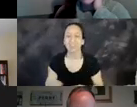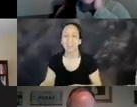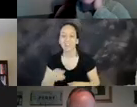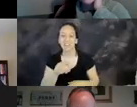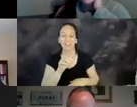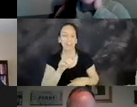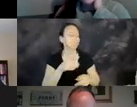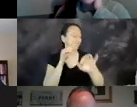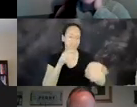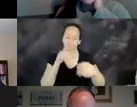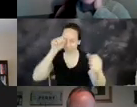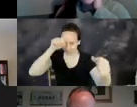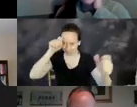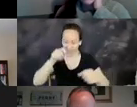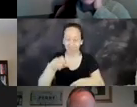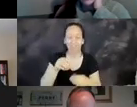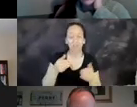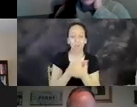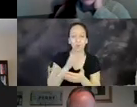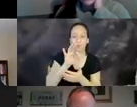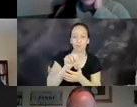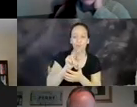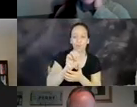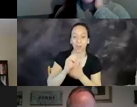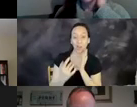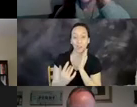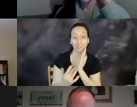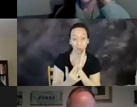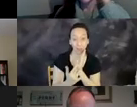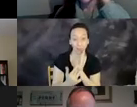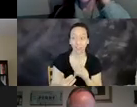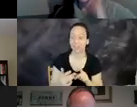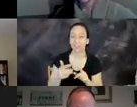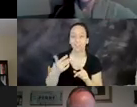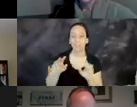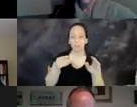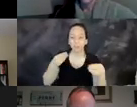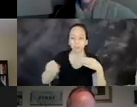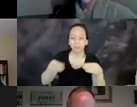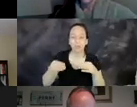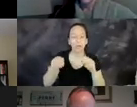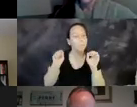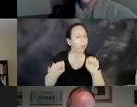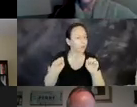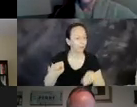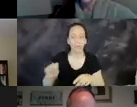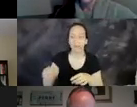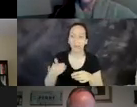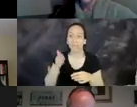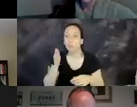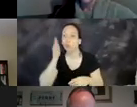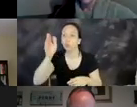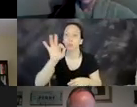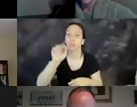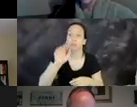mention. The new fare technology enables lots of different future fare structures and changes that we